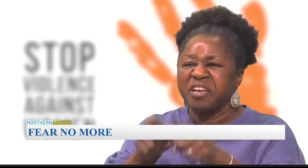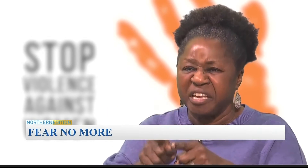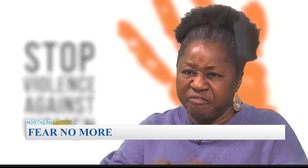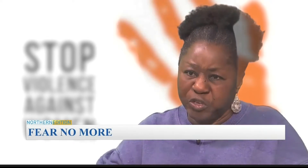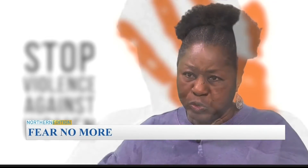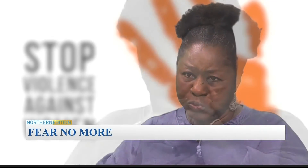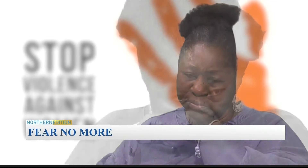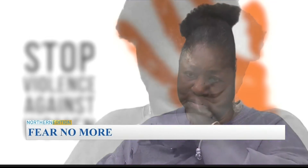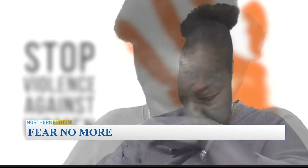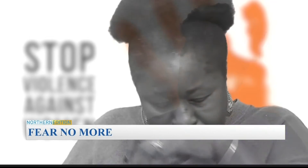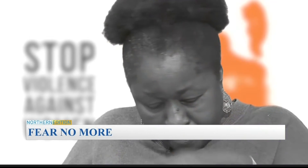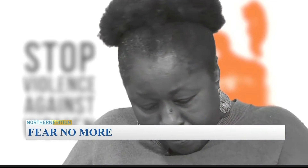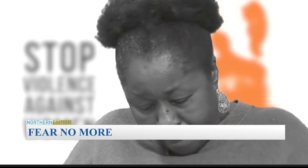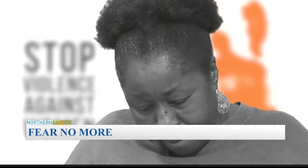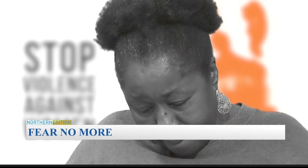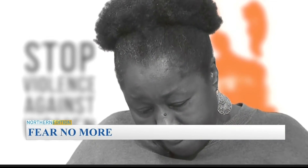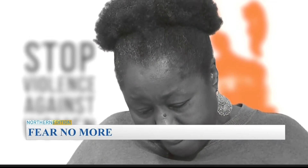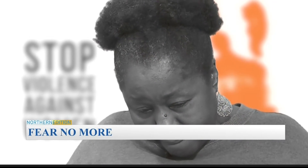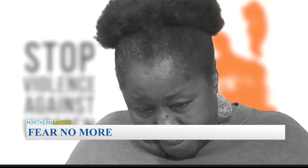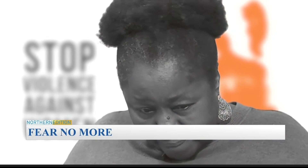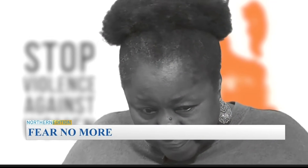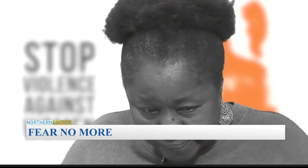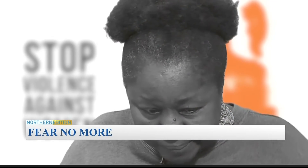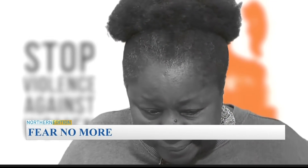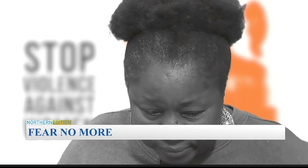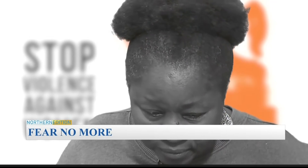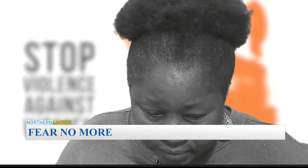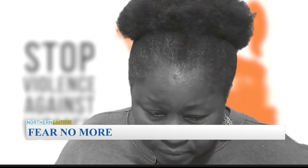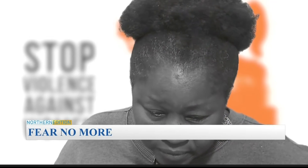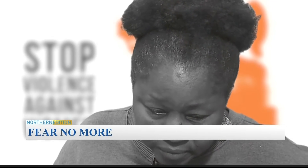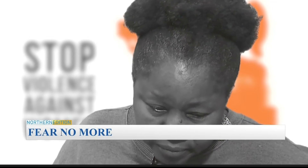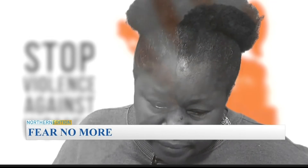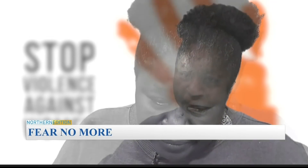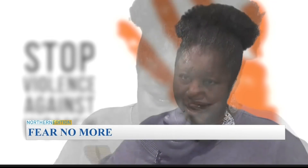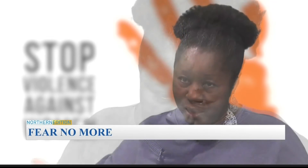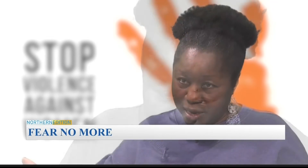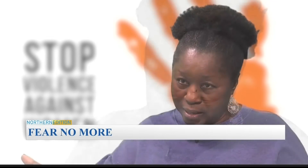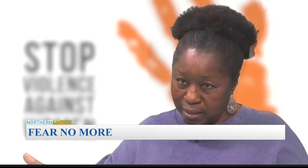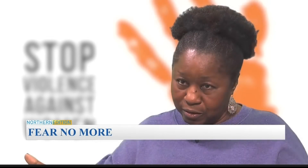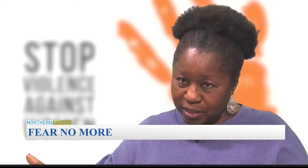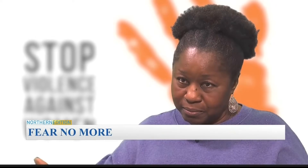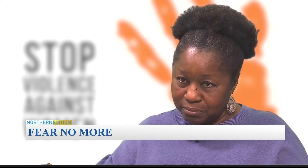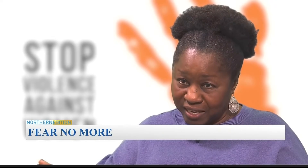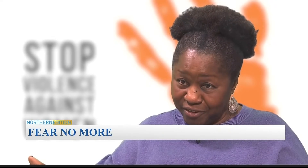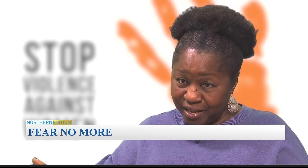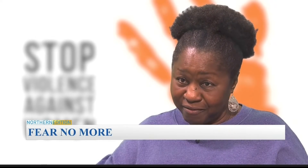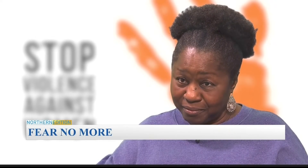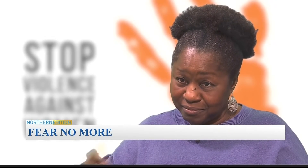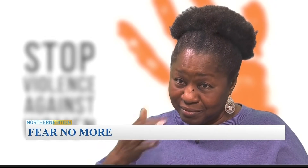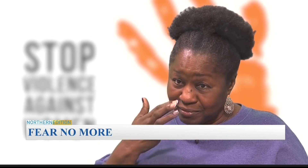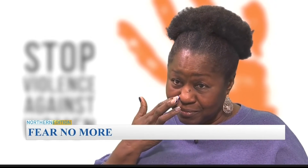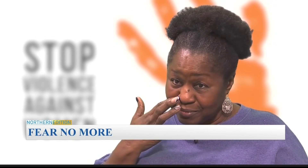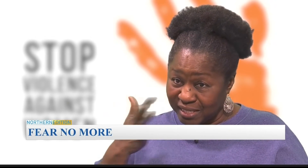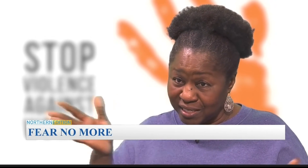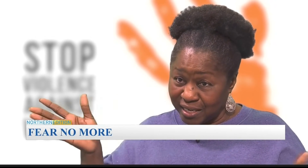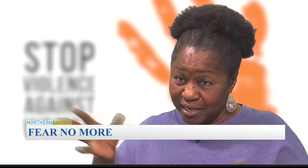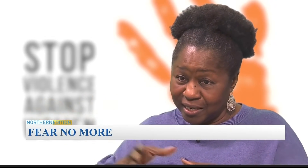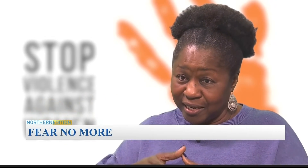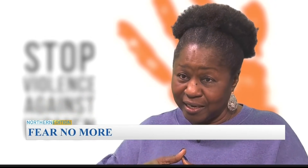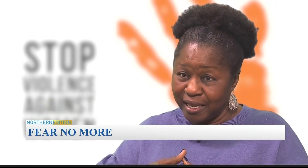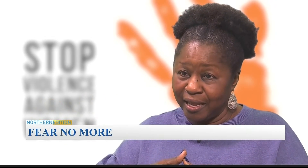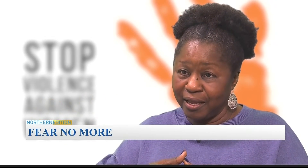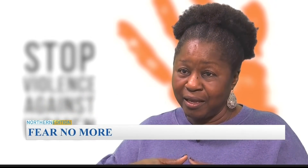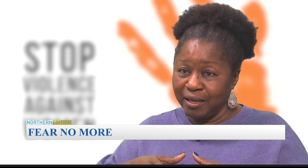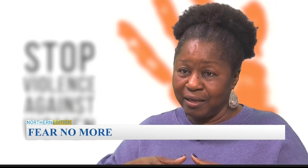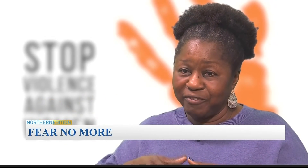She said, I forgive you. You're gonna be okay. I hugged him. I forgave him. I said, at